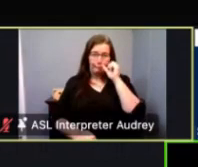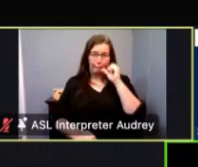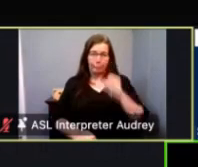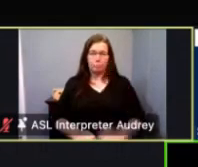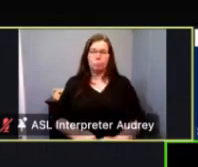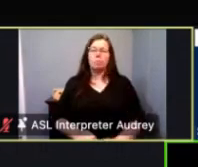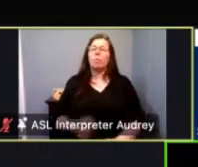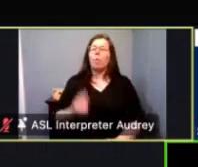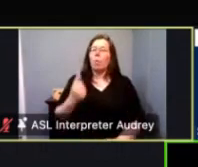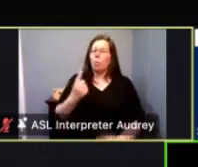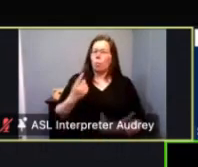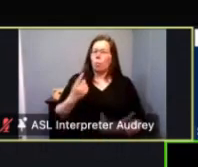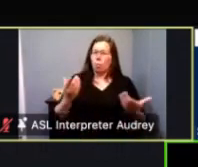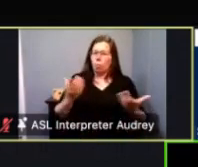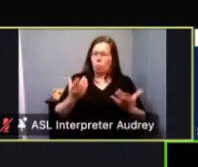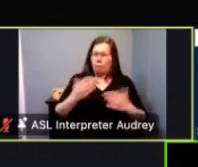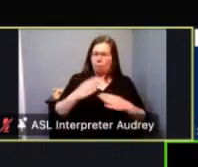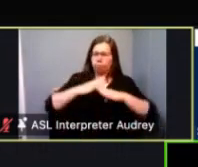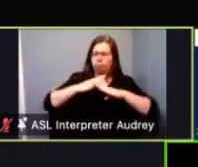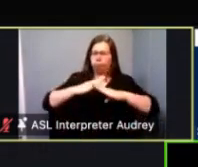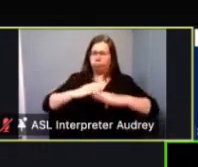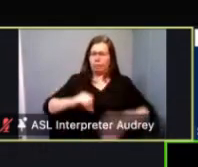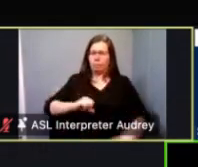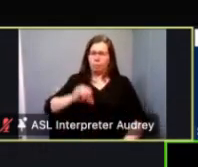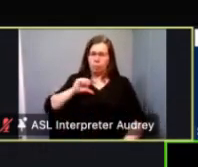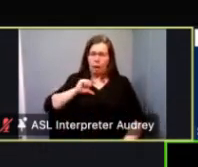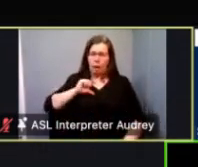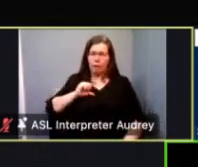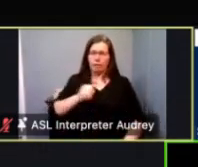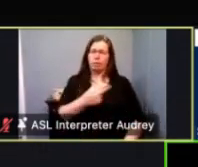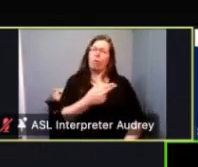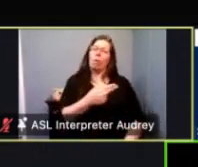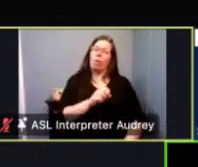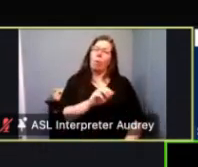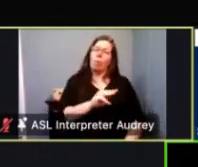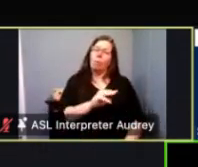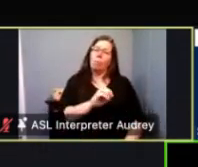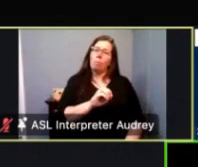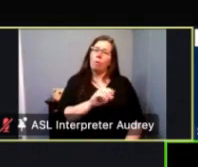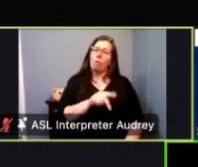Mm-hmm. So what gets in the way of pride? Homophobia and ableism.